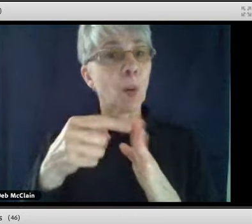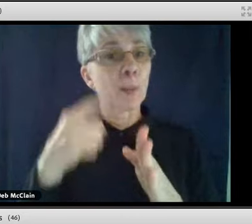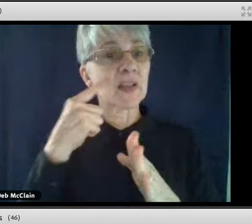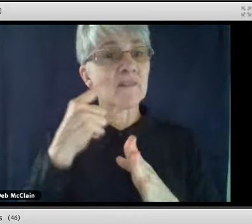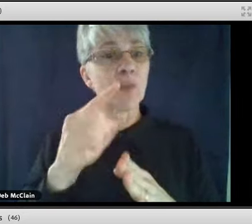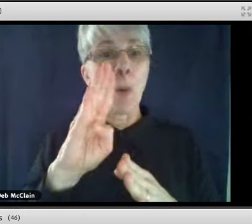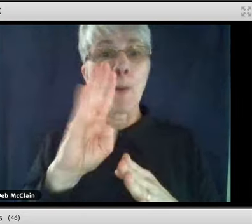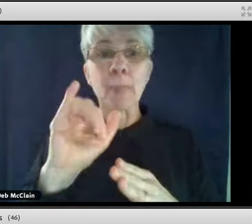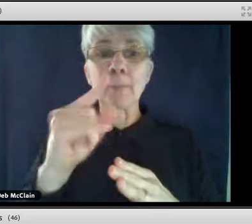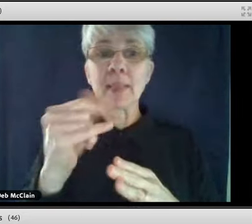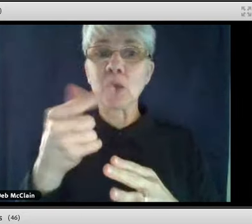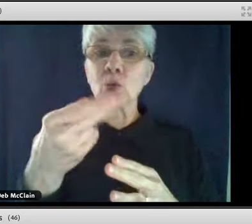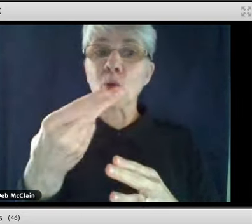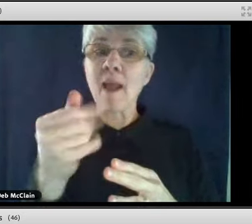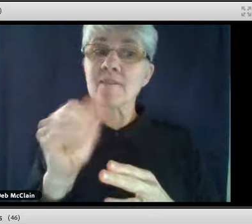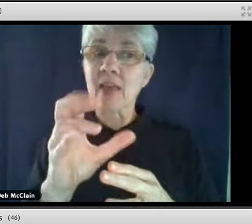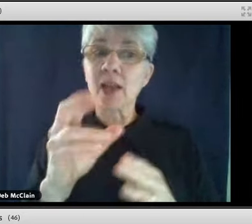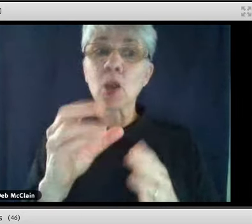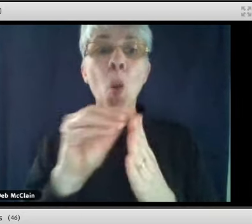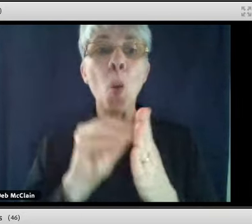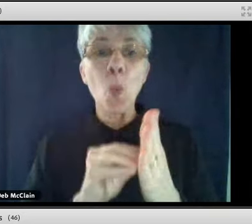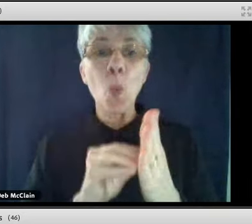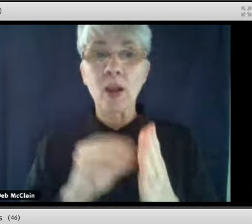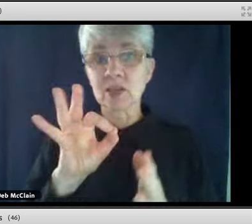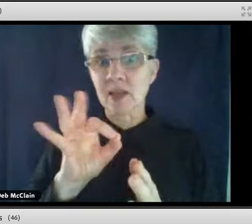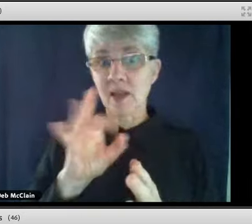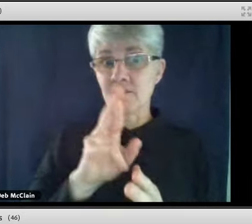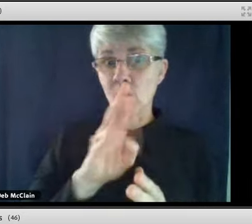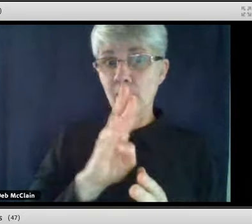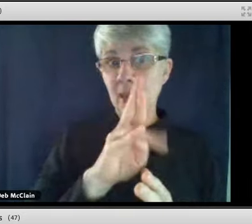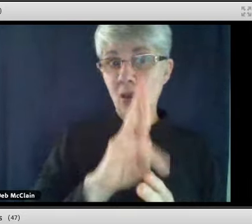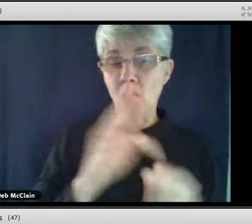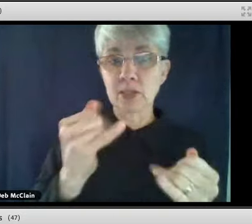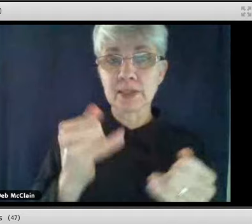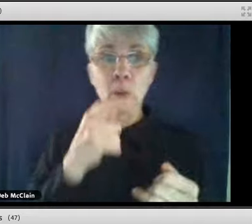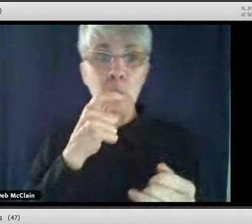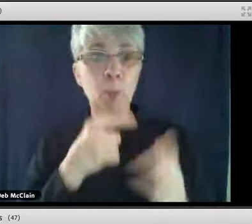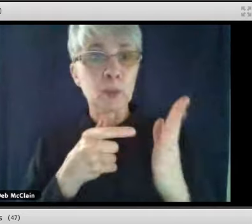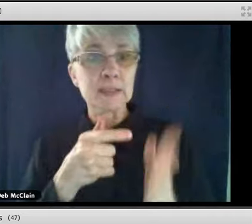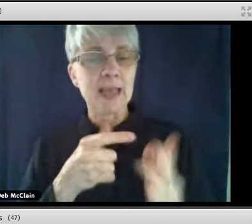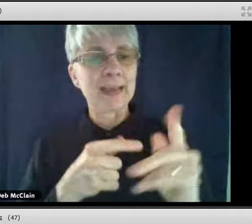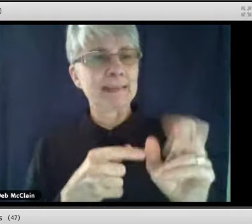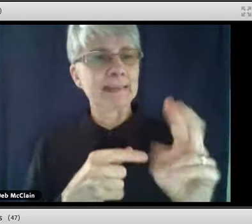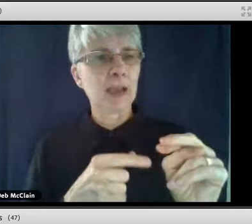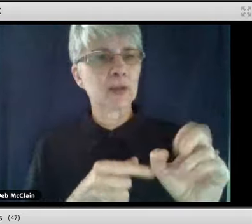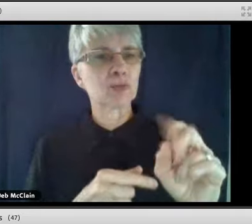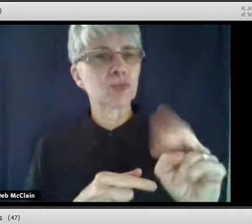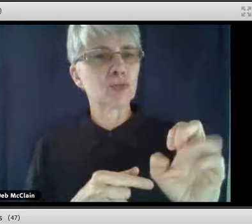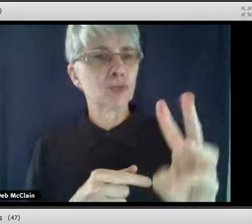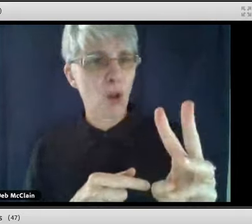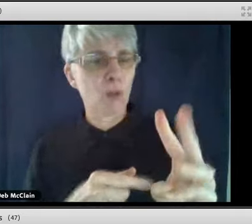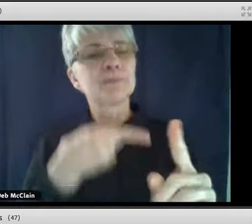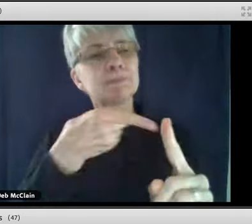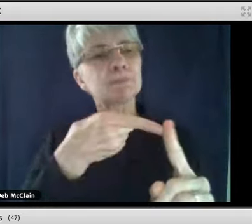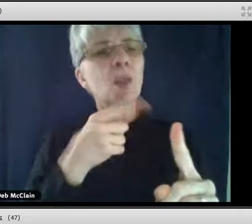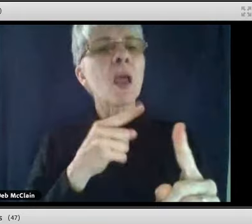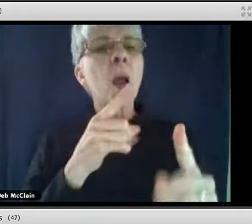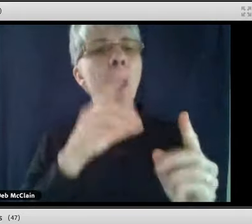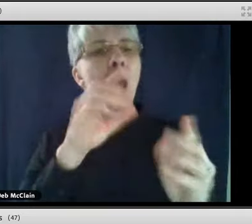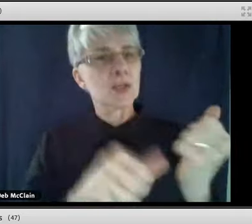for Bibliographic Records, and today's presenter, Dr. Karen Snow. Dr. Karen Snow is an